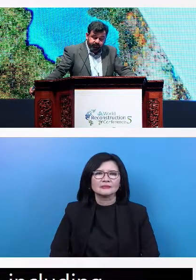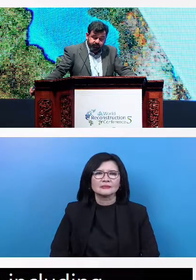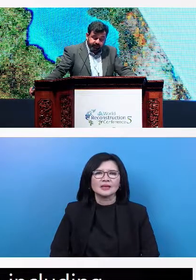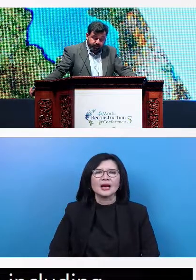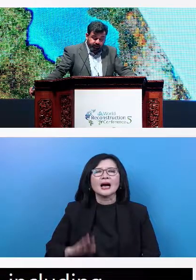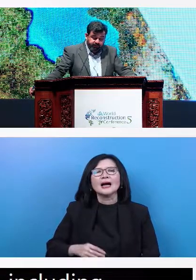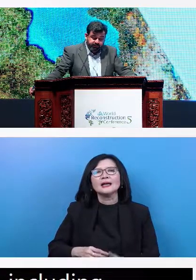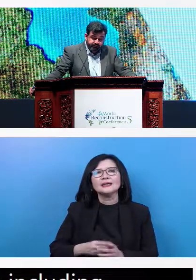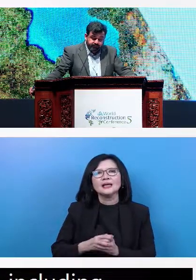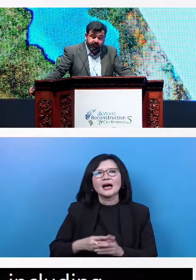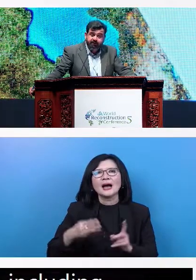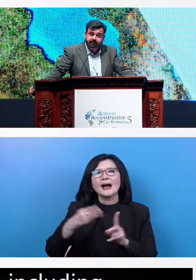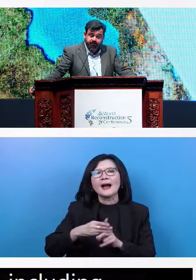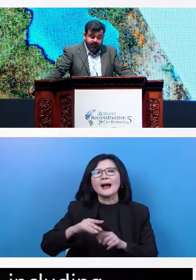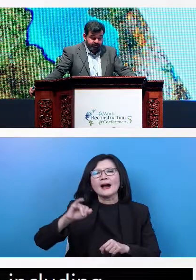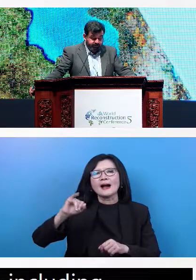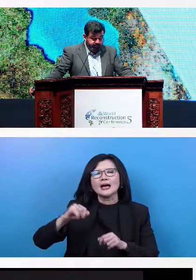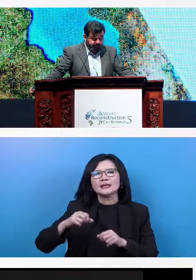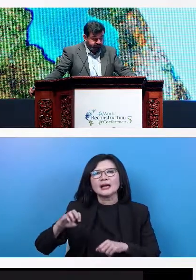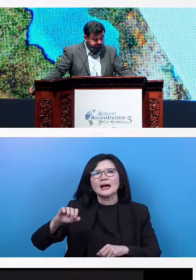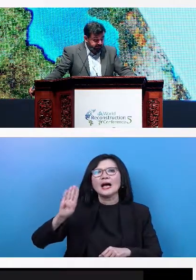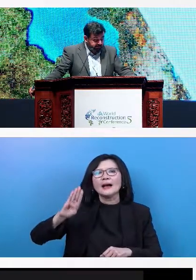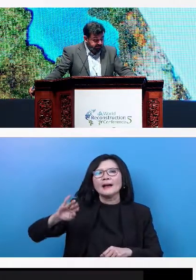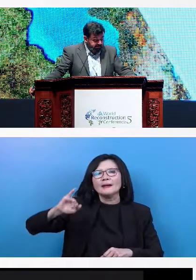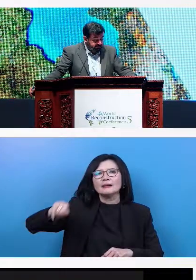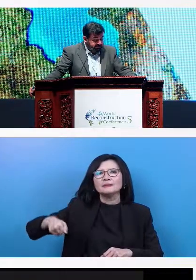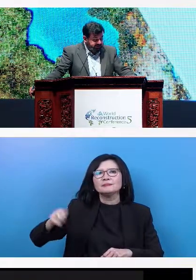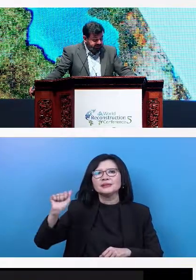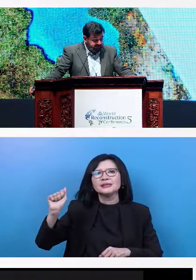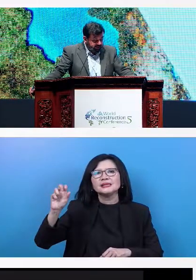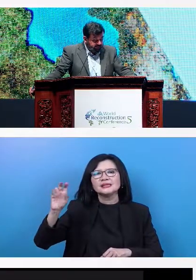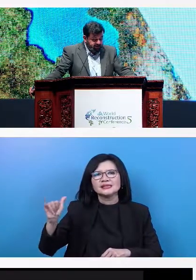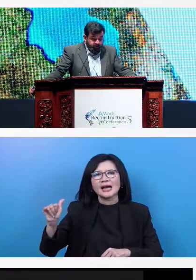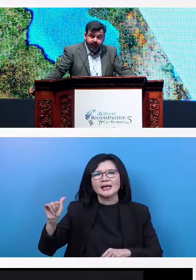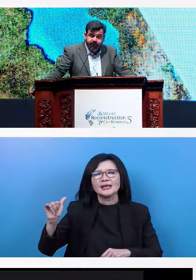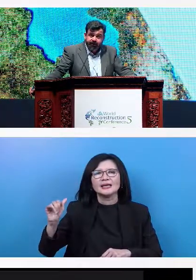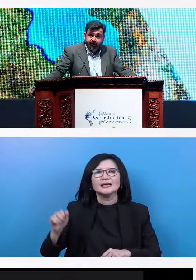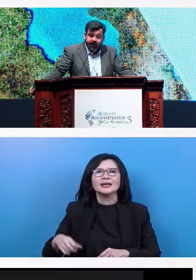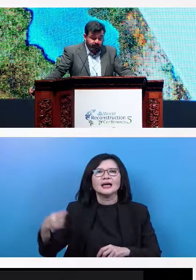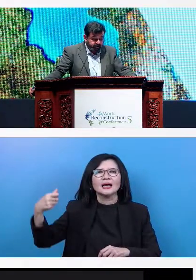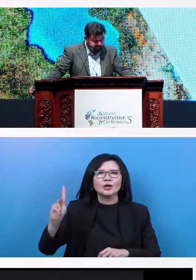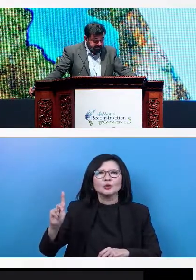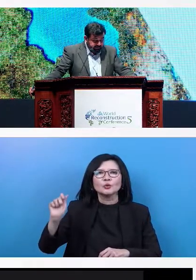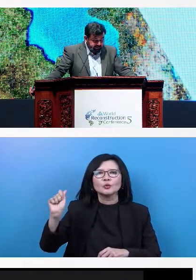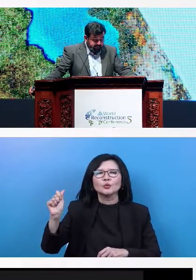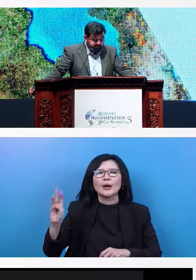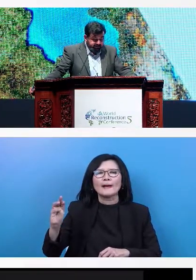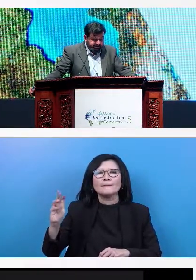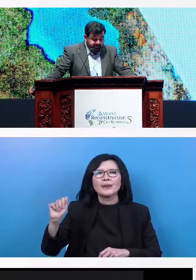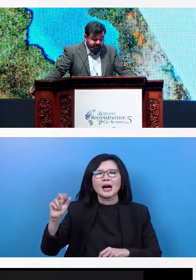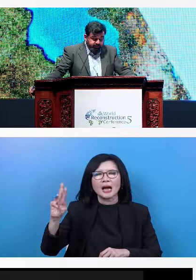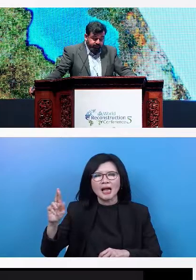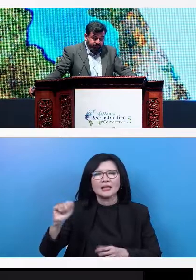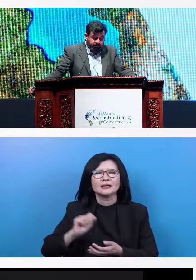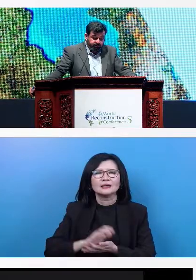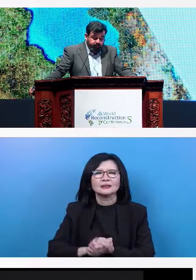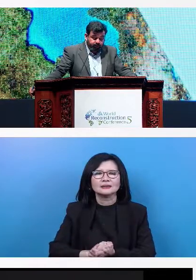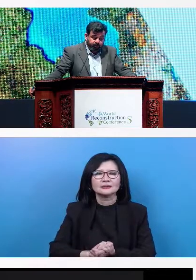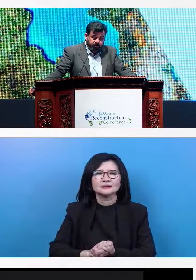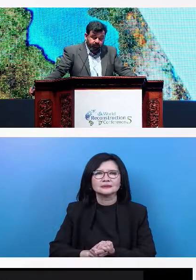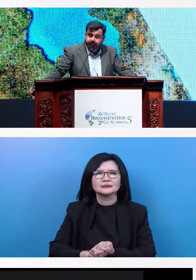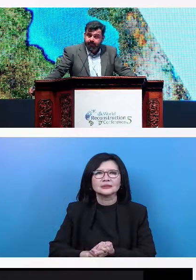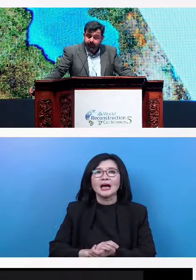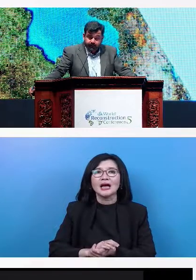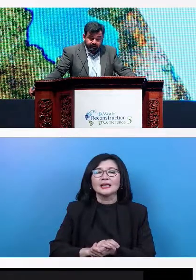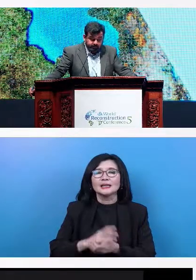Civil Society Organizations for Disaster Risk Reduction. Bijay leads the Secretariat of GNDR and represents the Secretariat on the